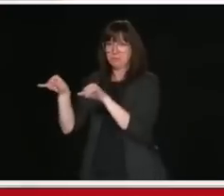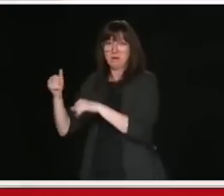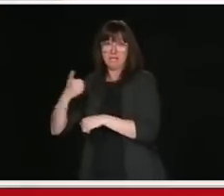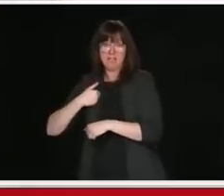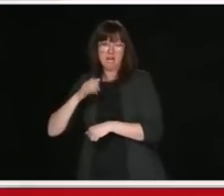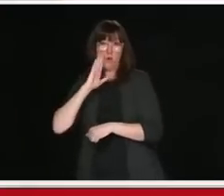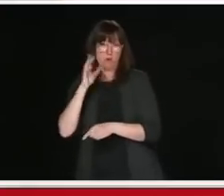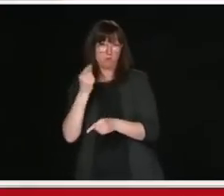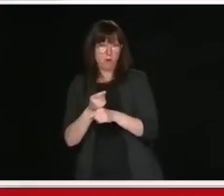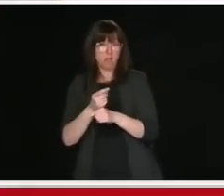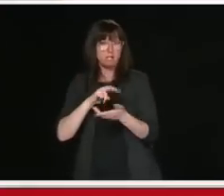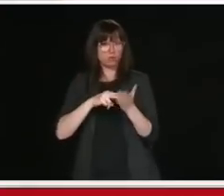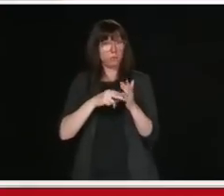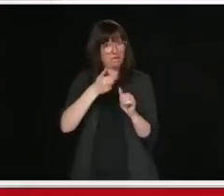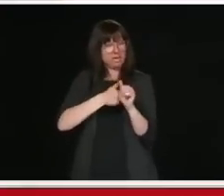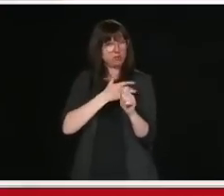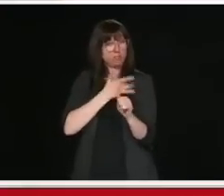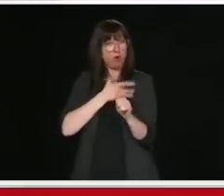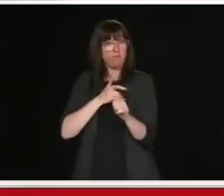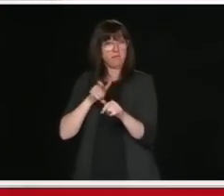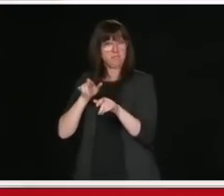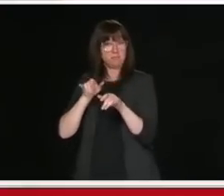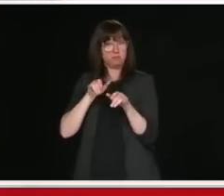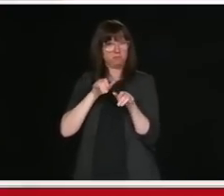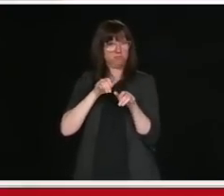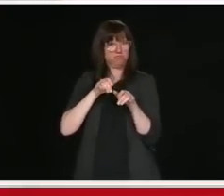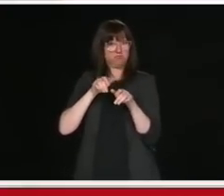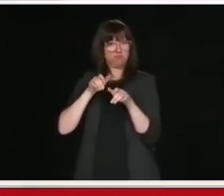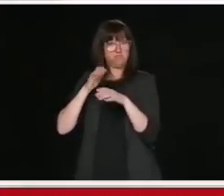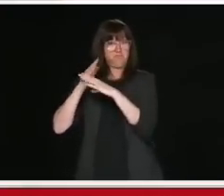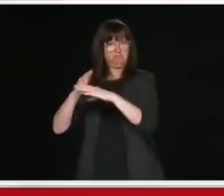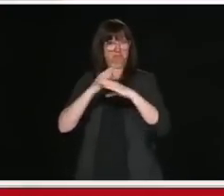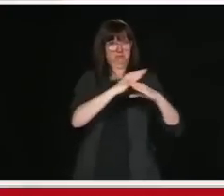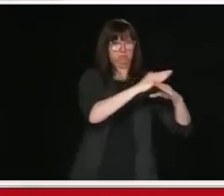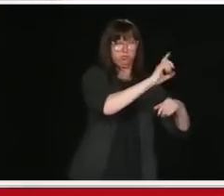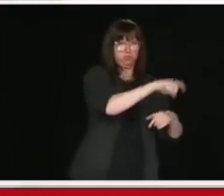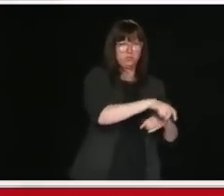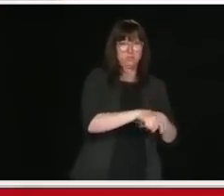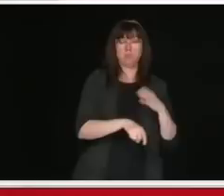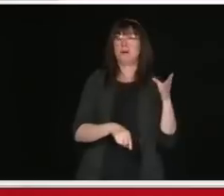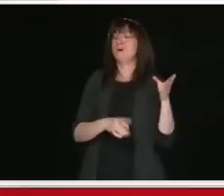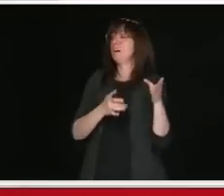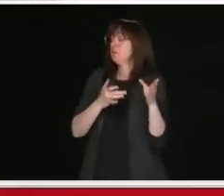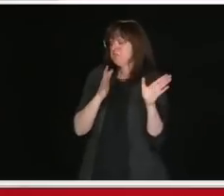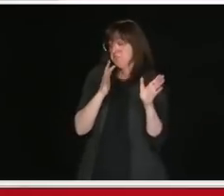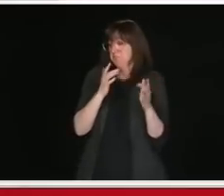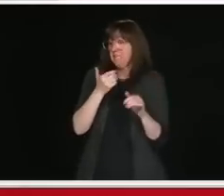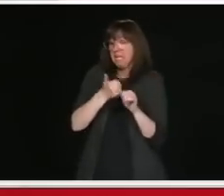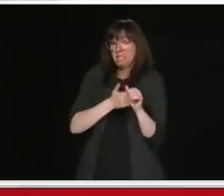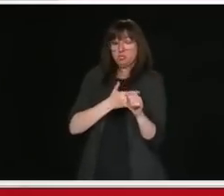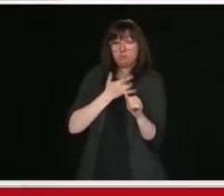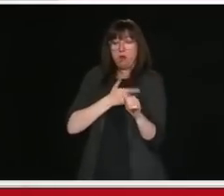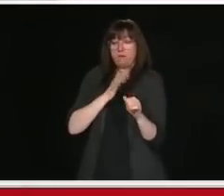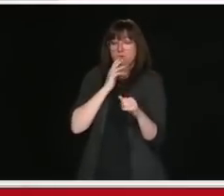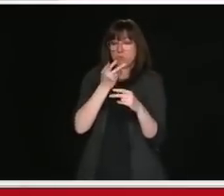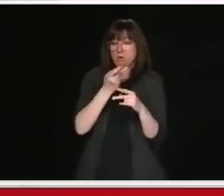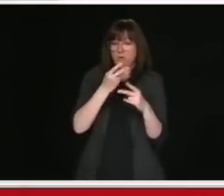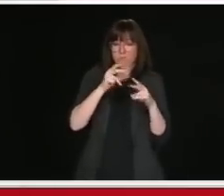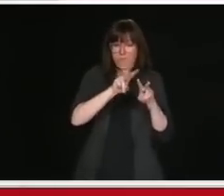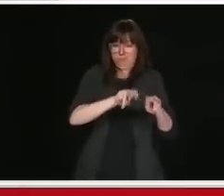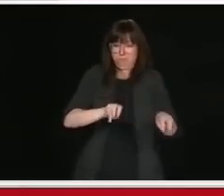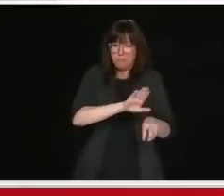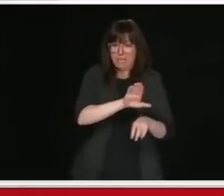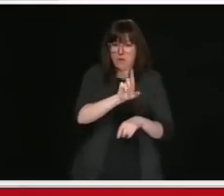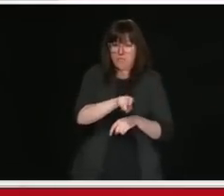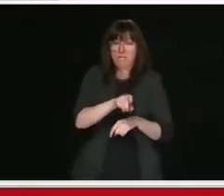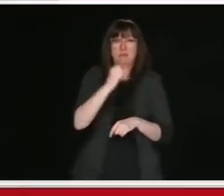province in lieu of that? I think every province is going to look at what its own needs are. The Northern Territories, for example, brought